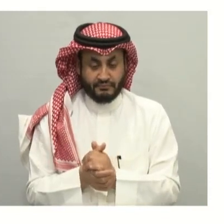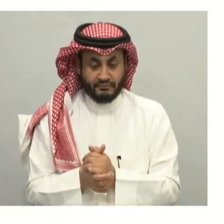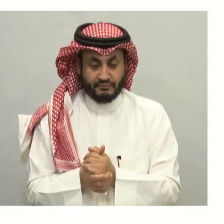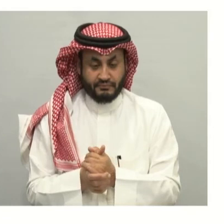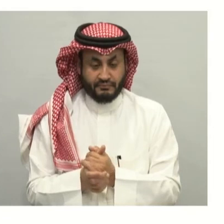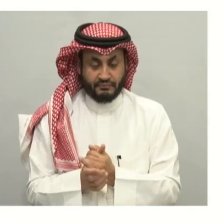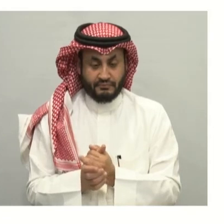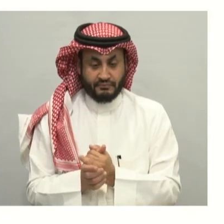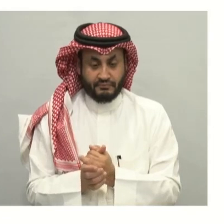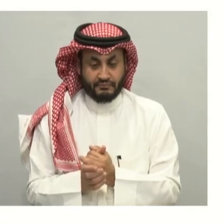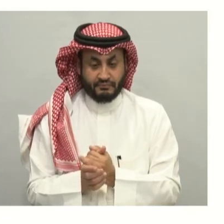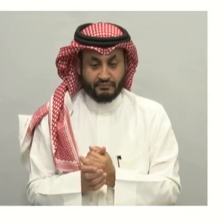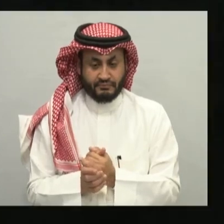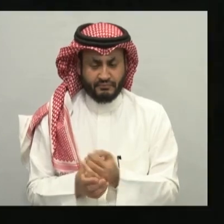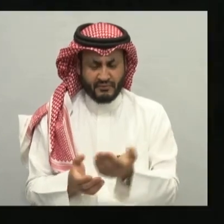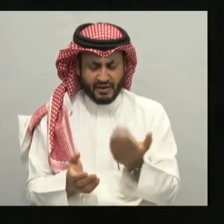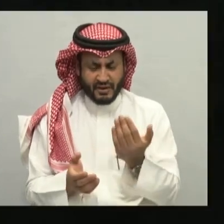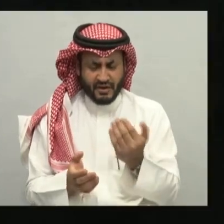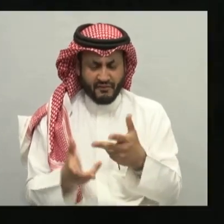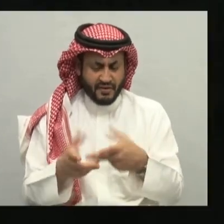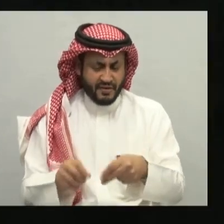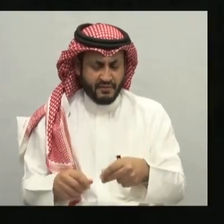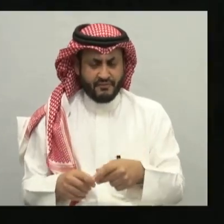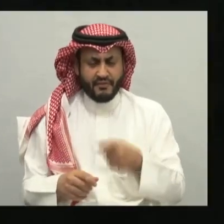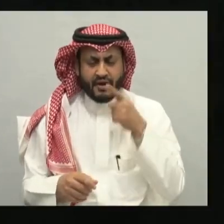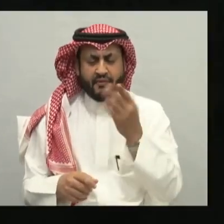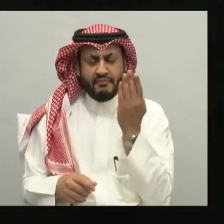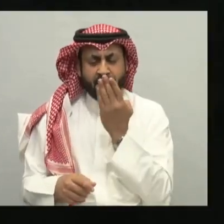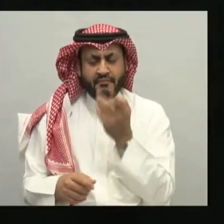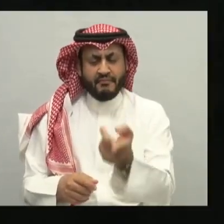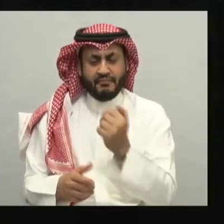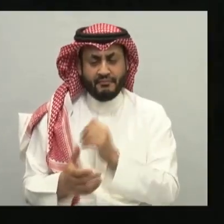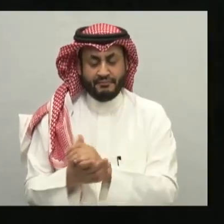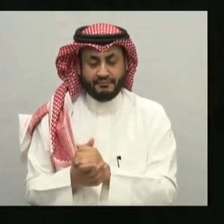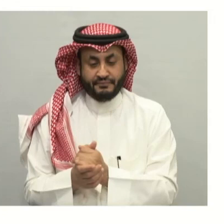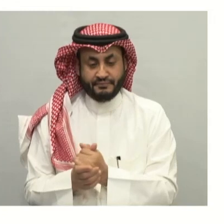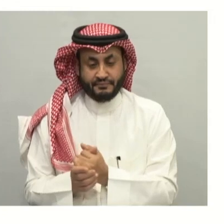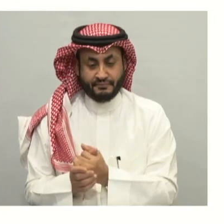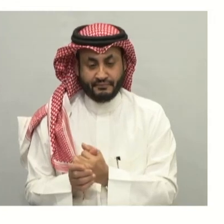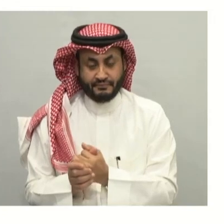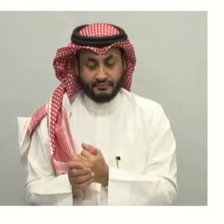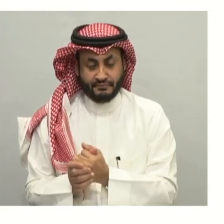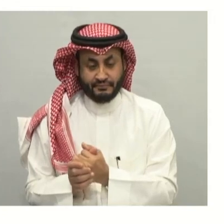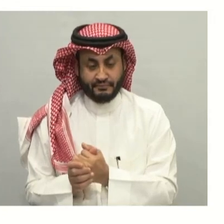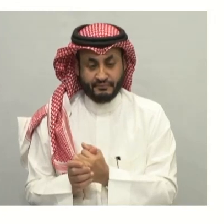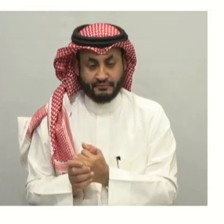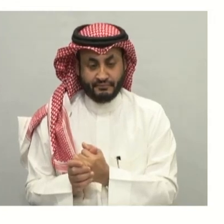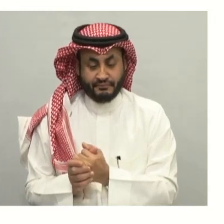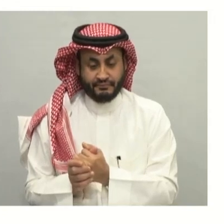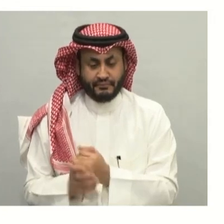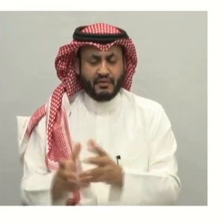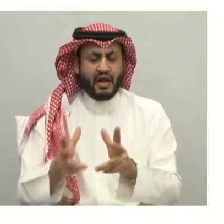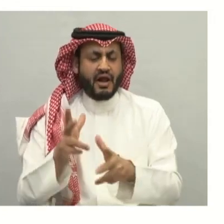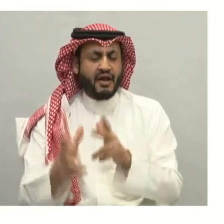All right. Now, before we end today's lesson, let's read this sentence together. It says here, tell someone what